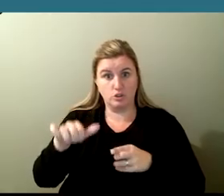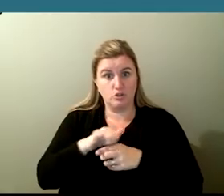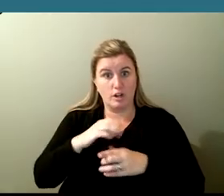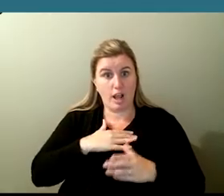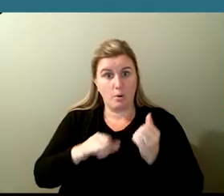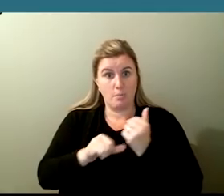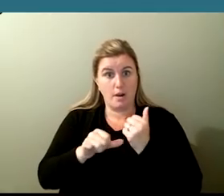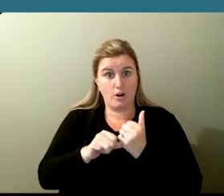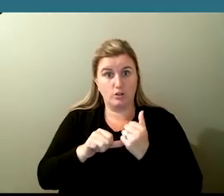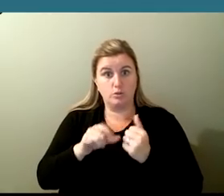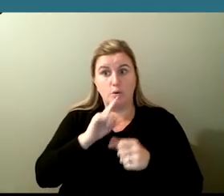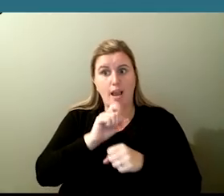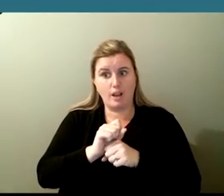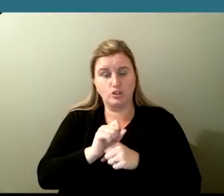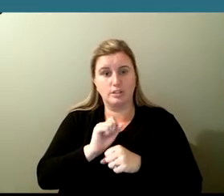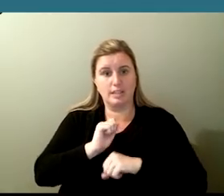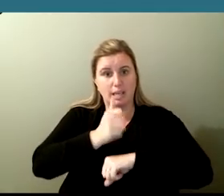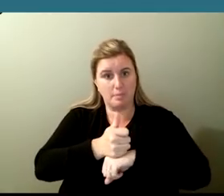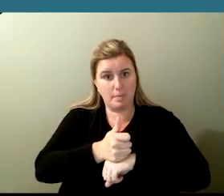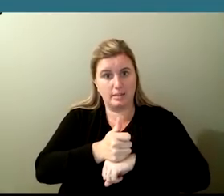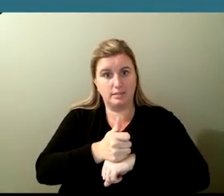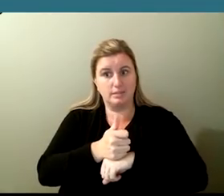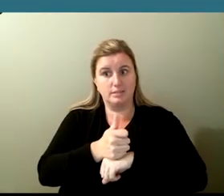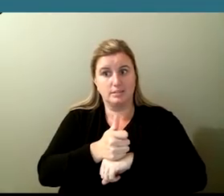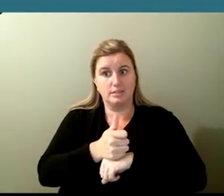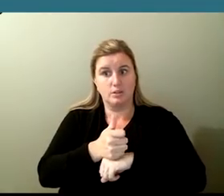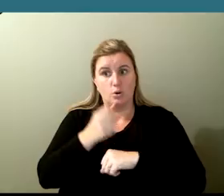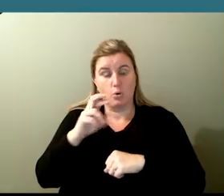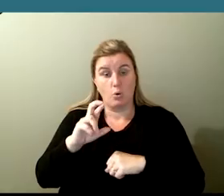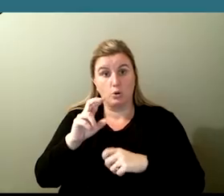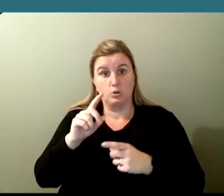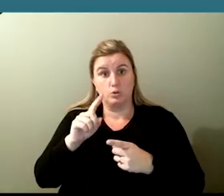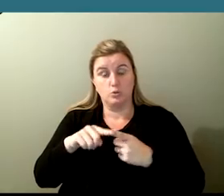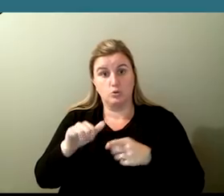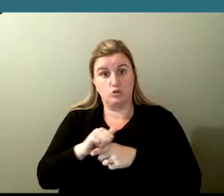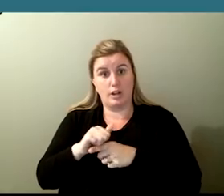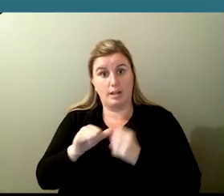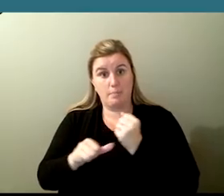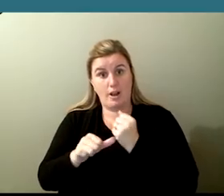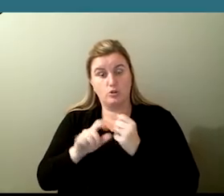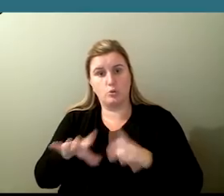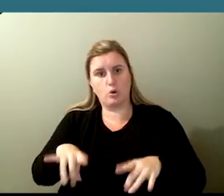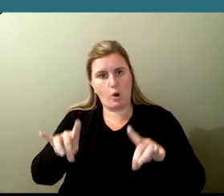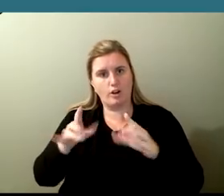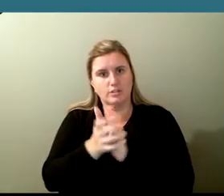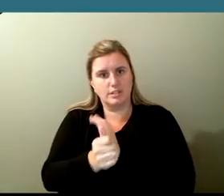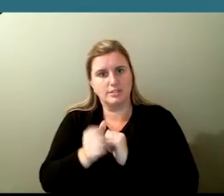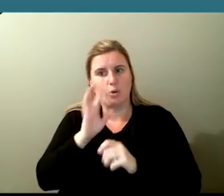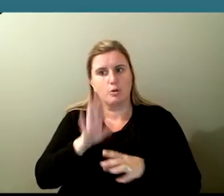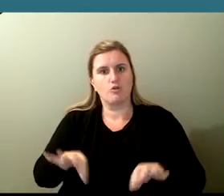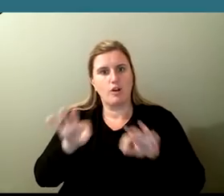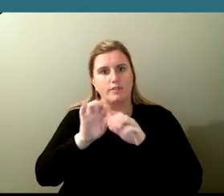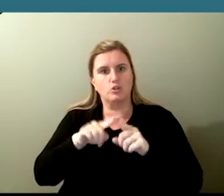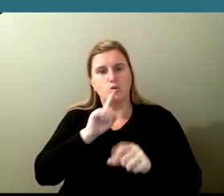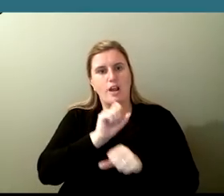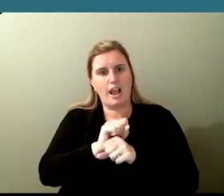our peer educators to actually implement or to training peer educators to acquire skills that are going to be relevant to